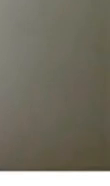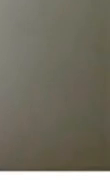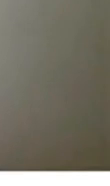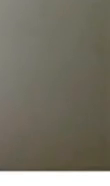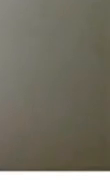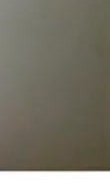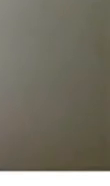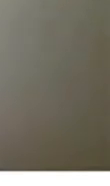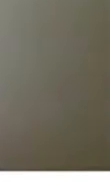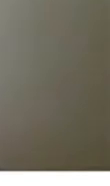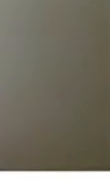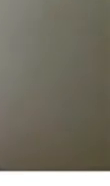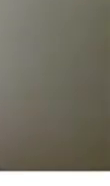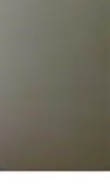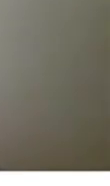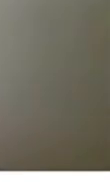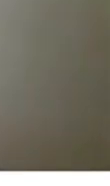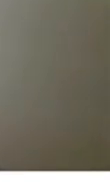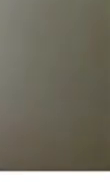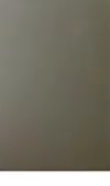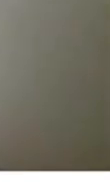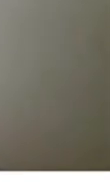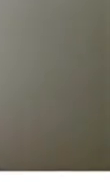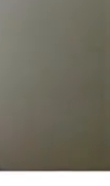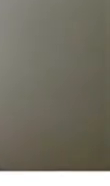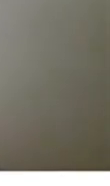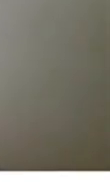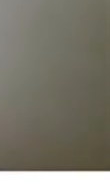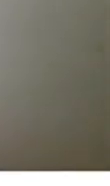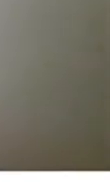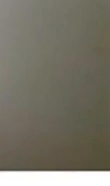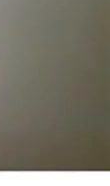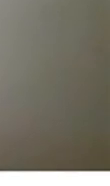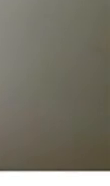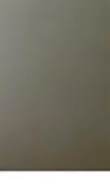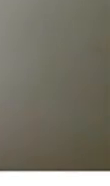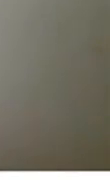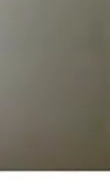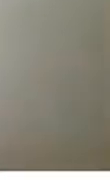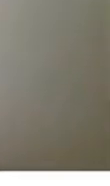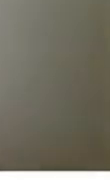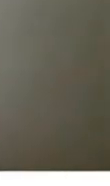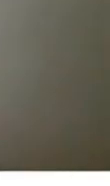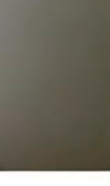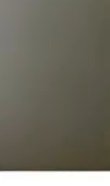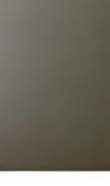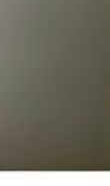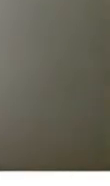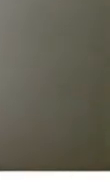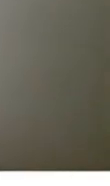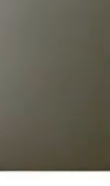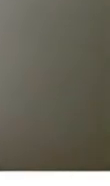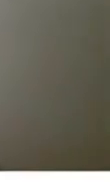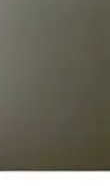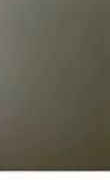caused customers, because we received a flurry of queries from customers at the CAA, even though we don't necessarily deal directly